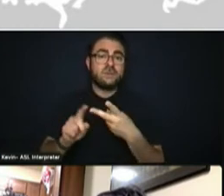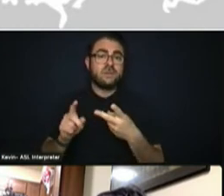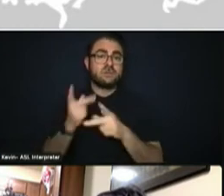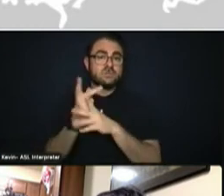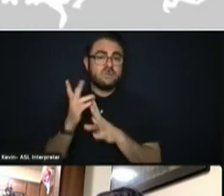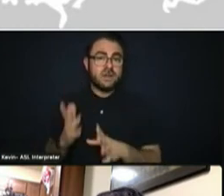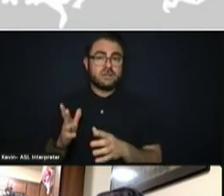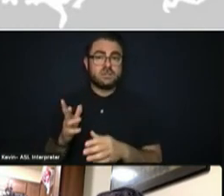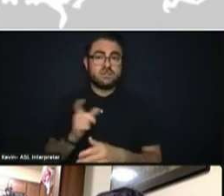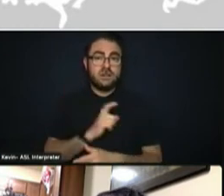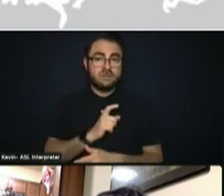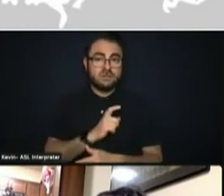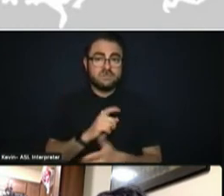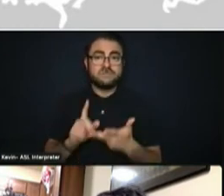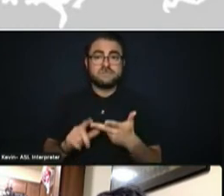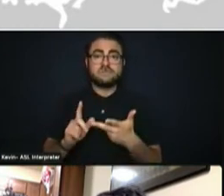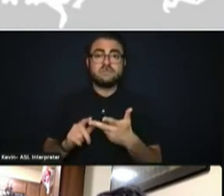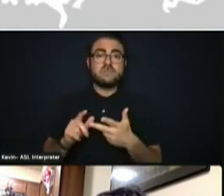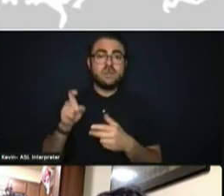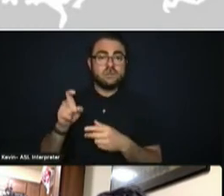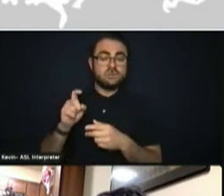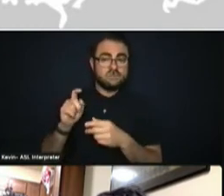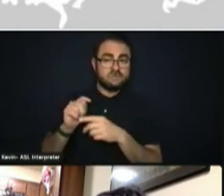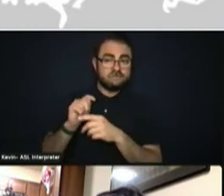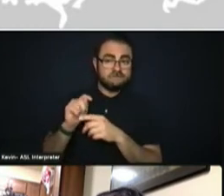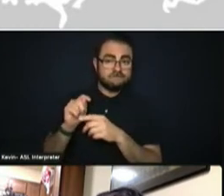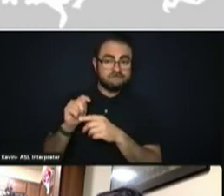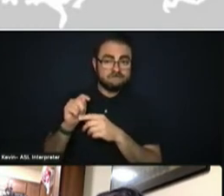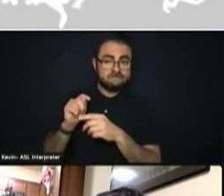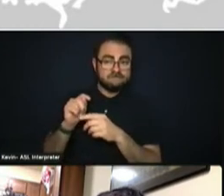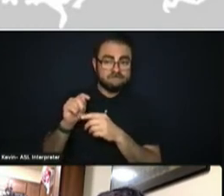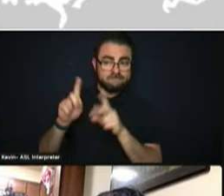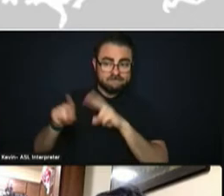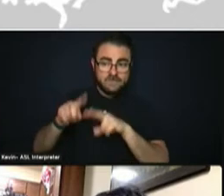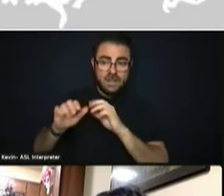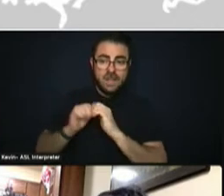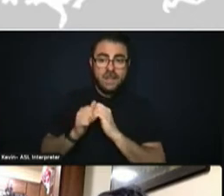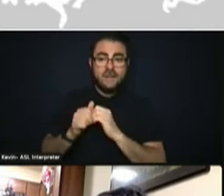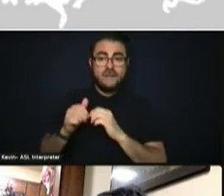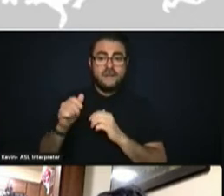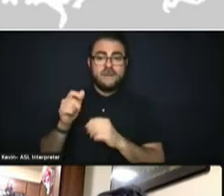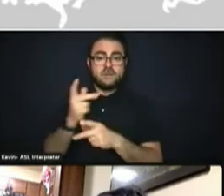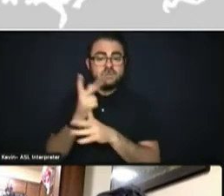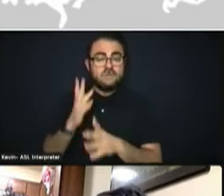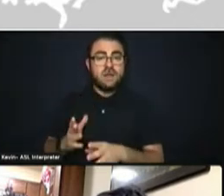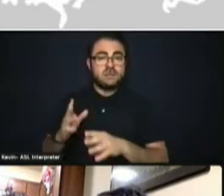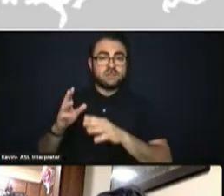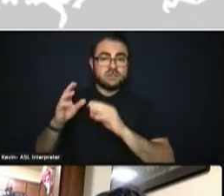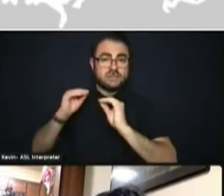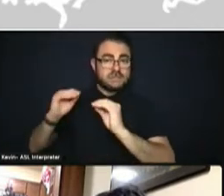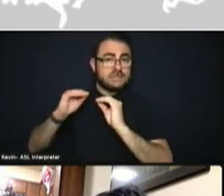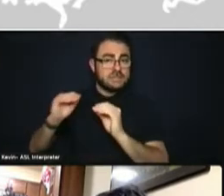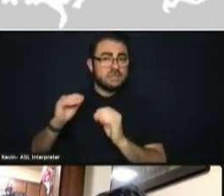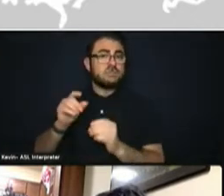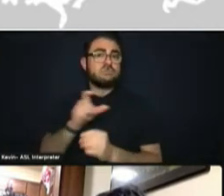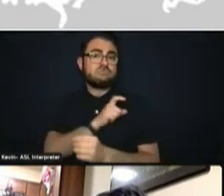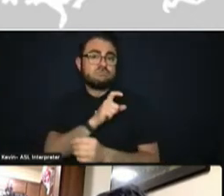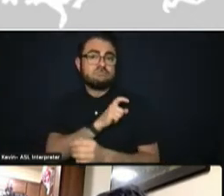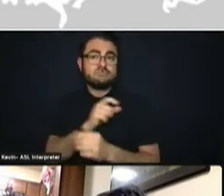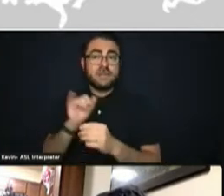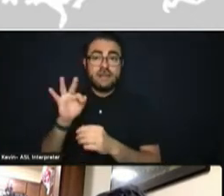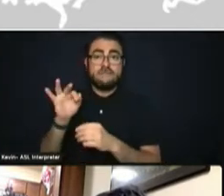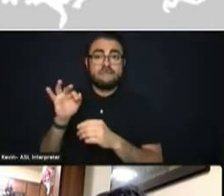how supervisors coach individual officers who perform below standards and reward structure for those who perform